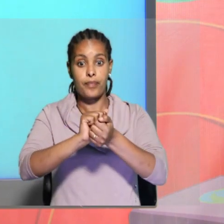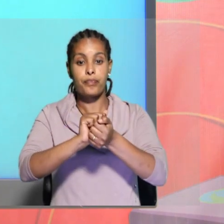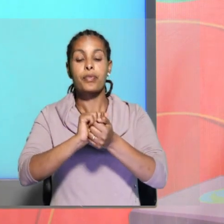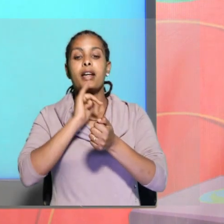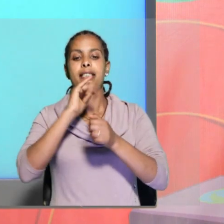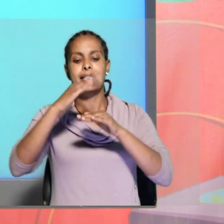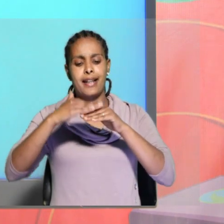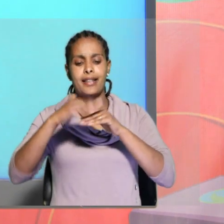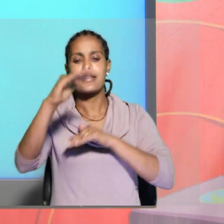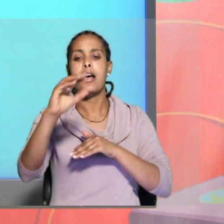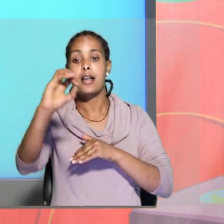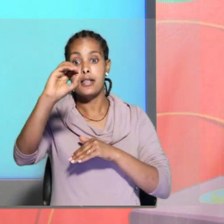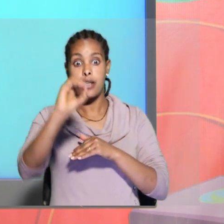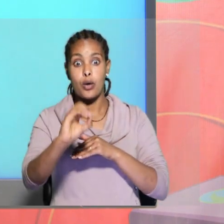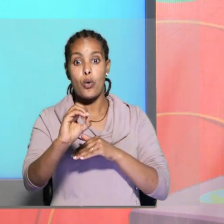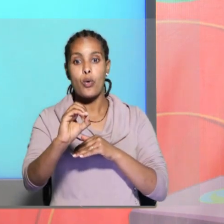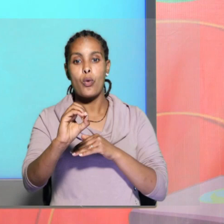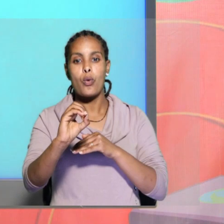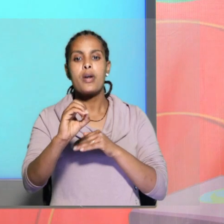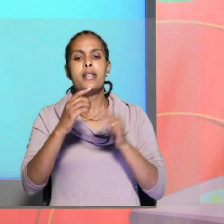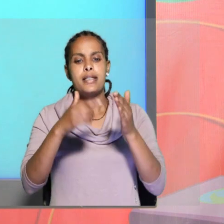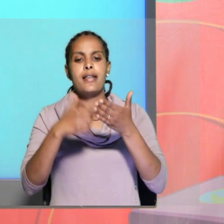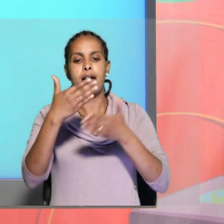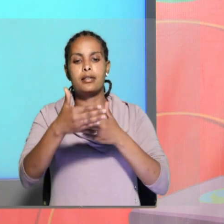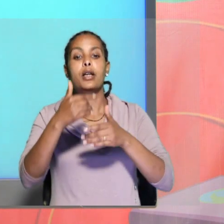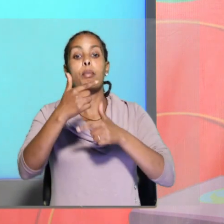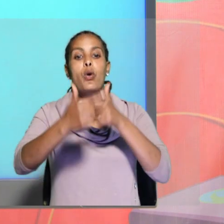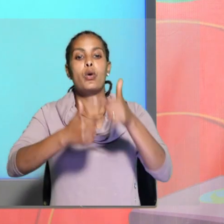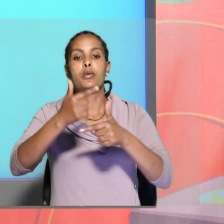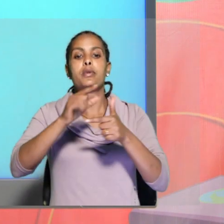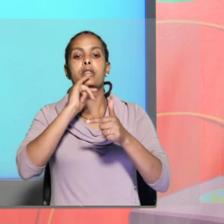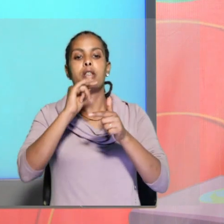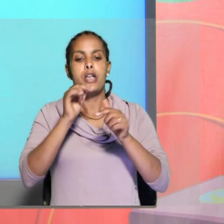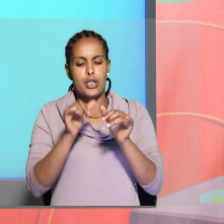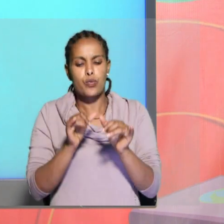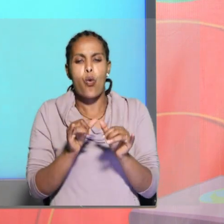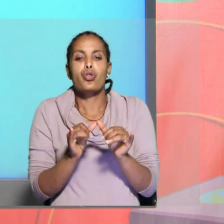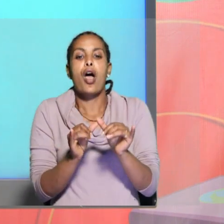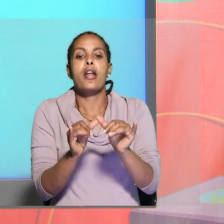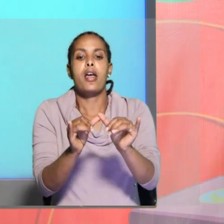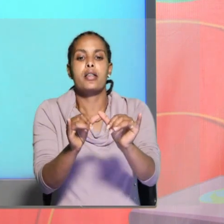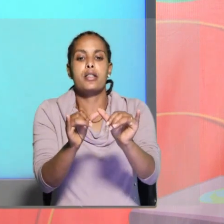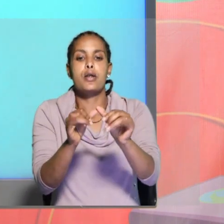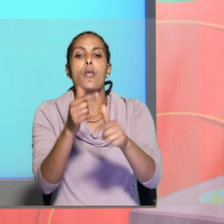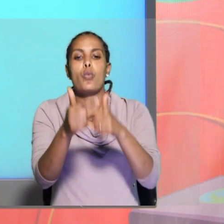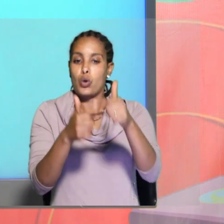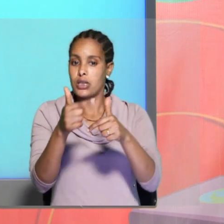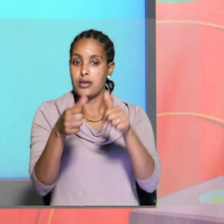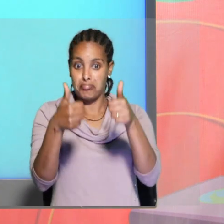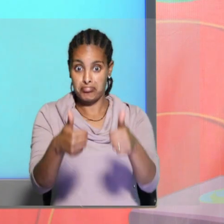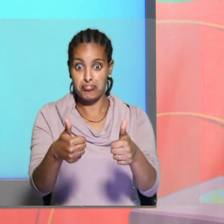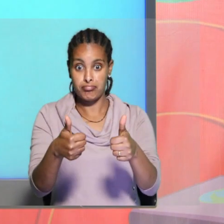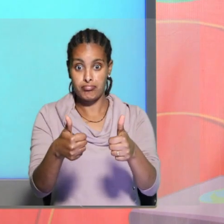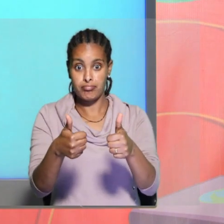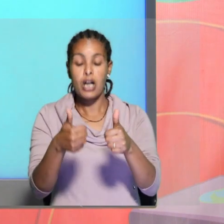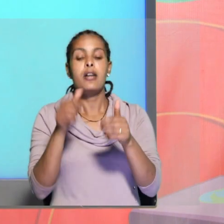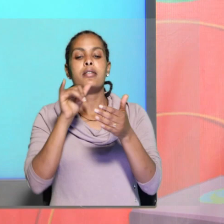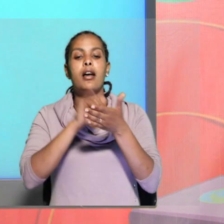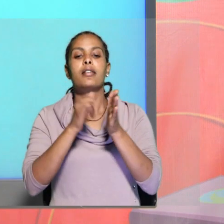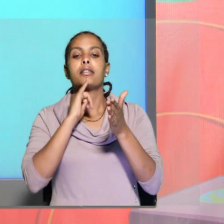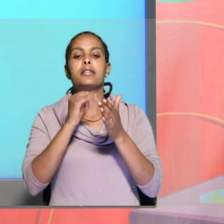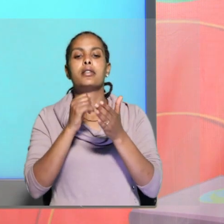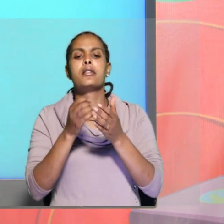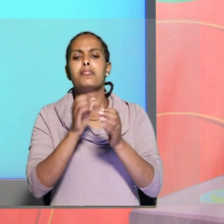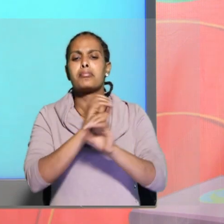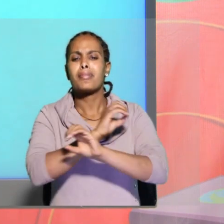is greater than 0, then the process is spontaneous process. Note that there